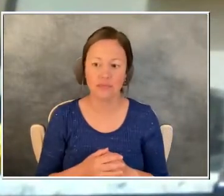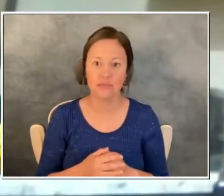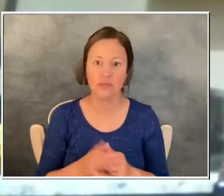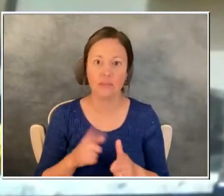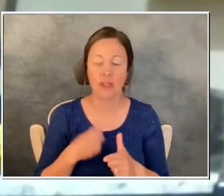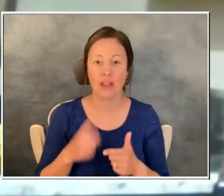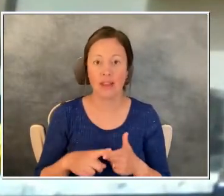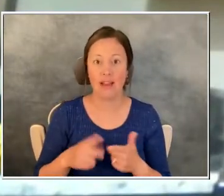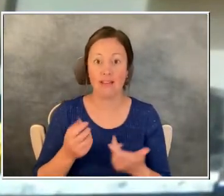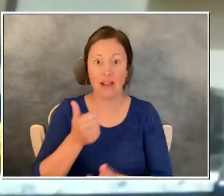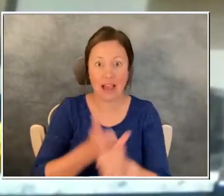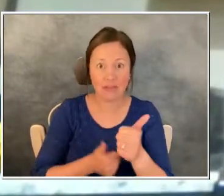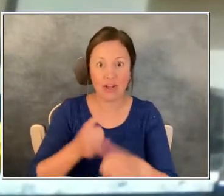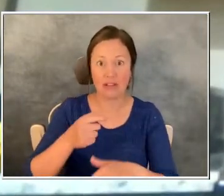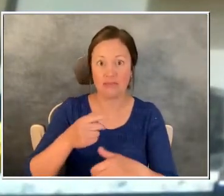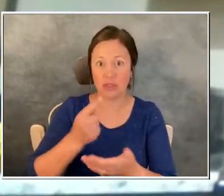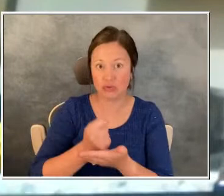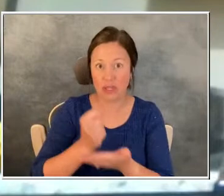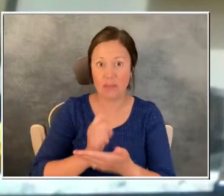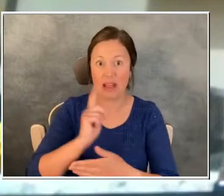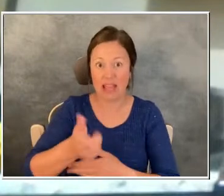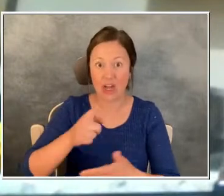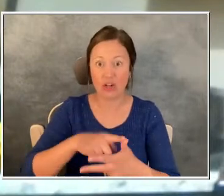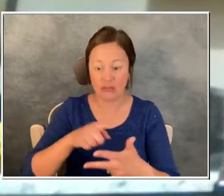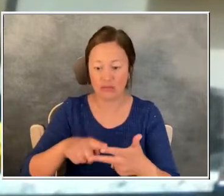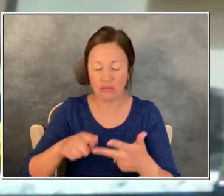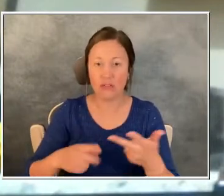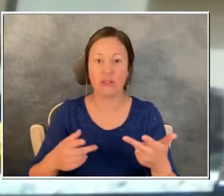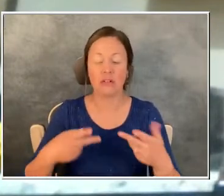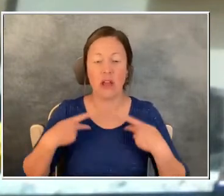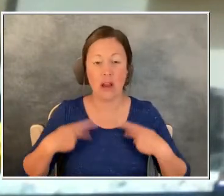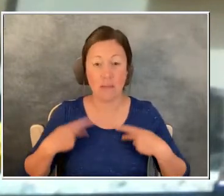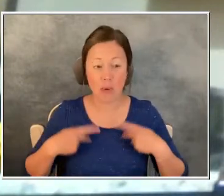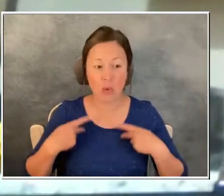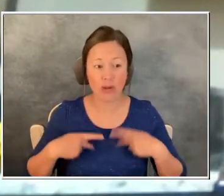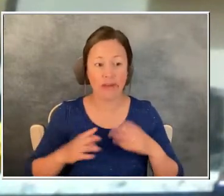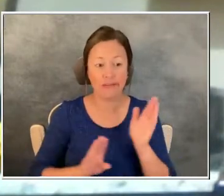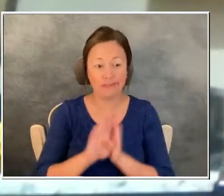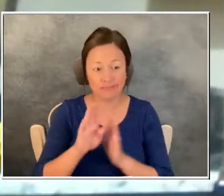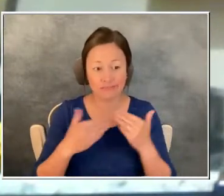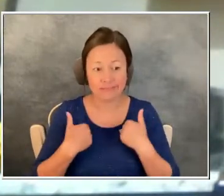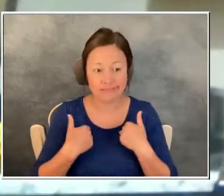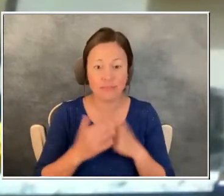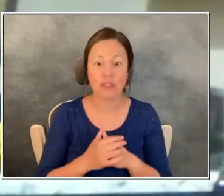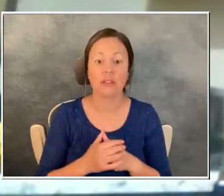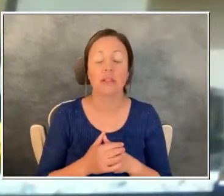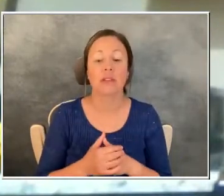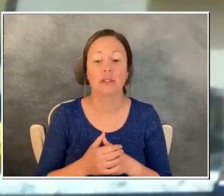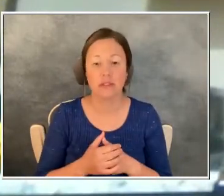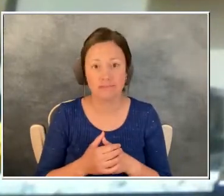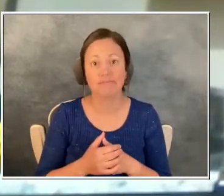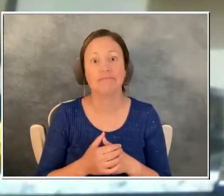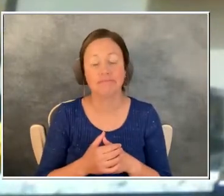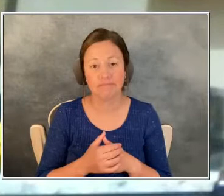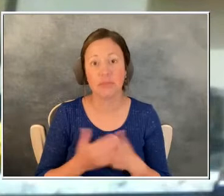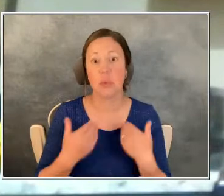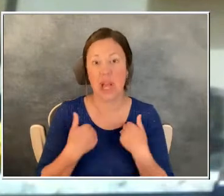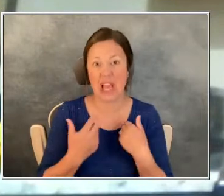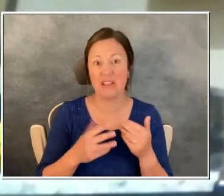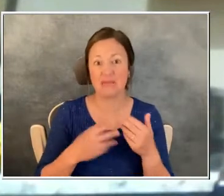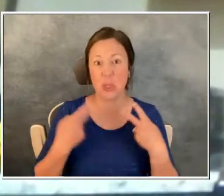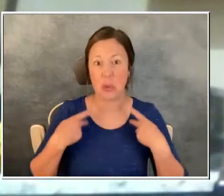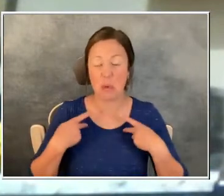each treatment later, I got pneumonia each time. So I had pneumonia like 3 times,